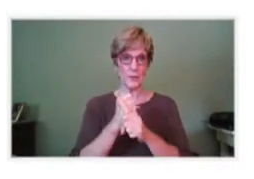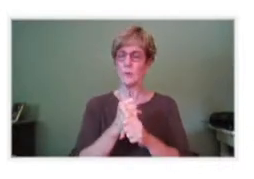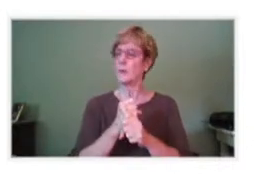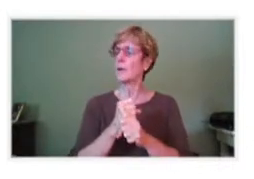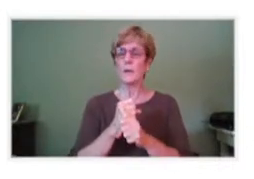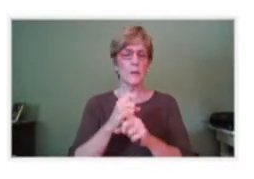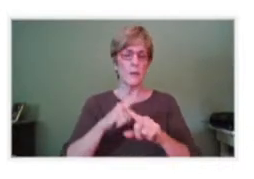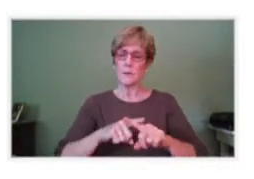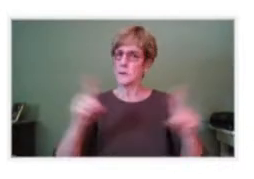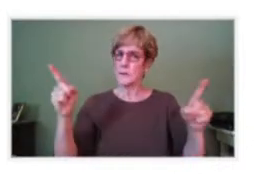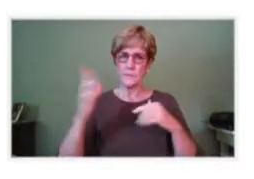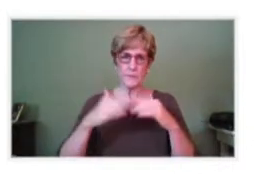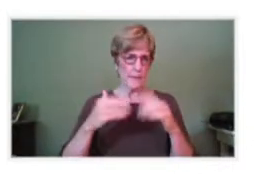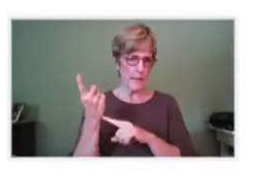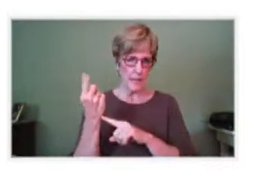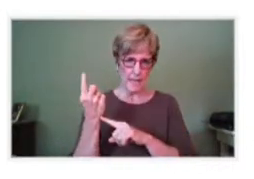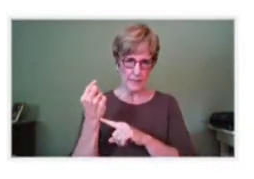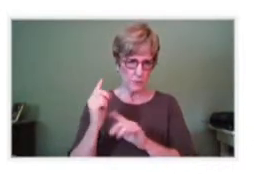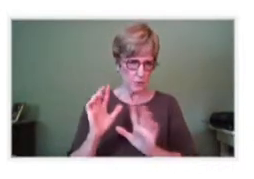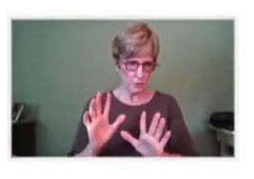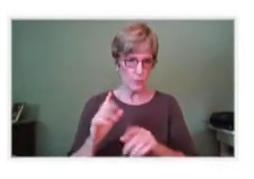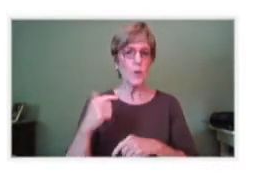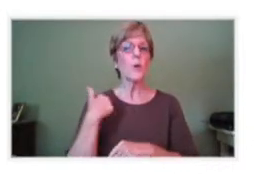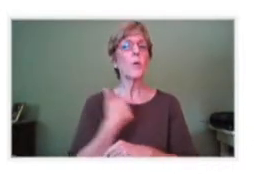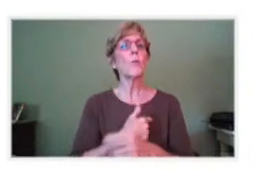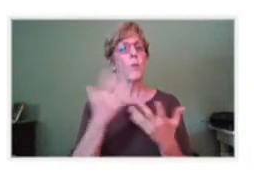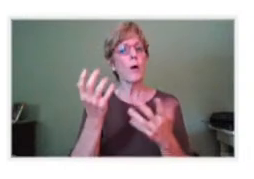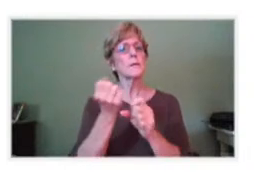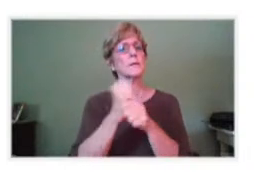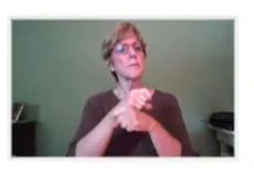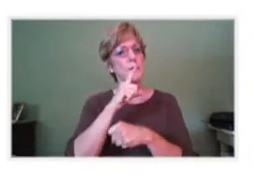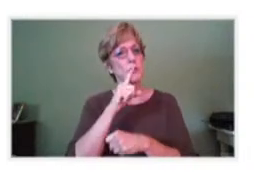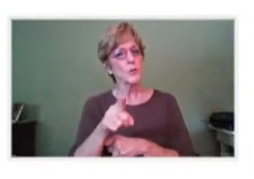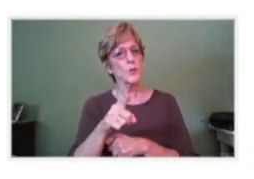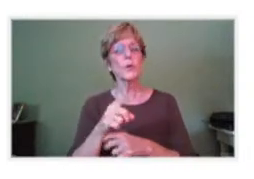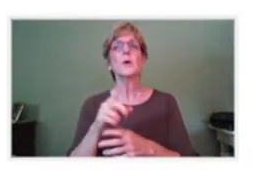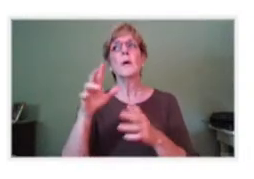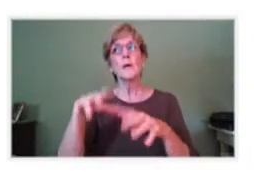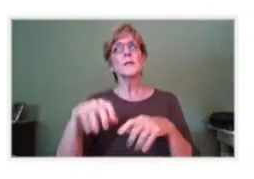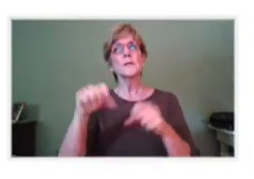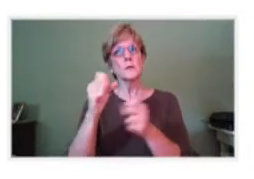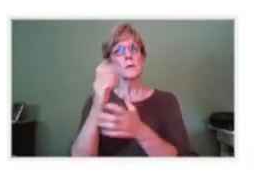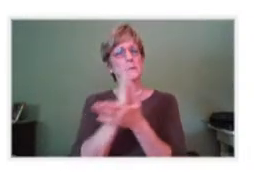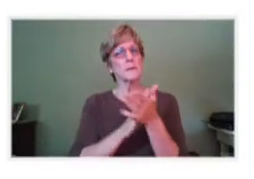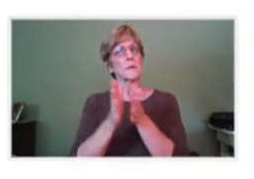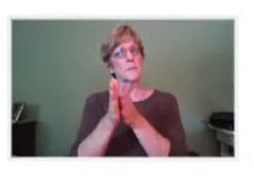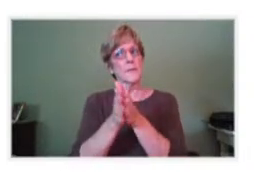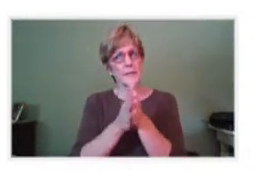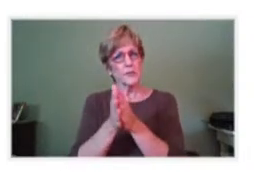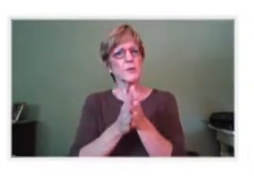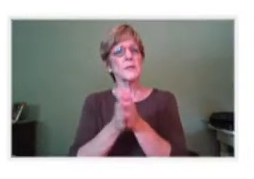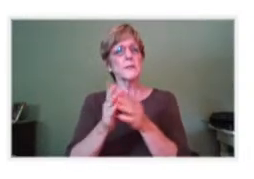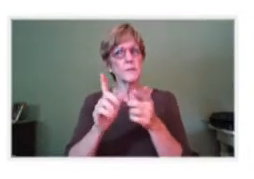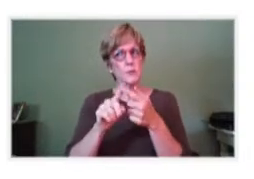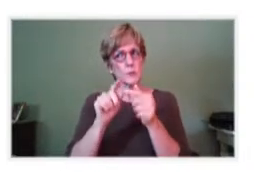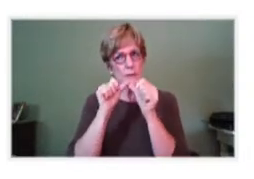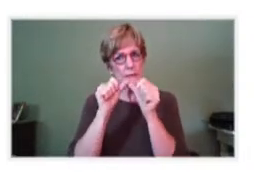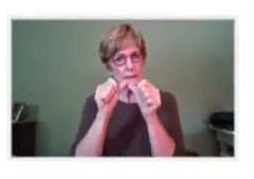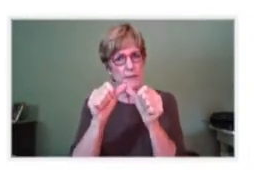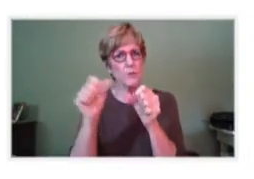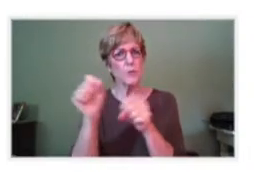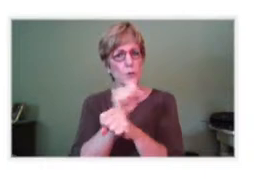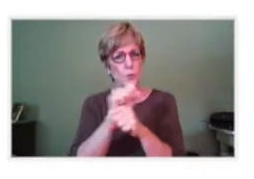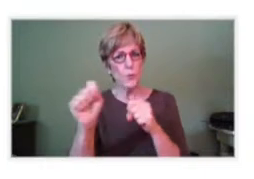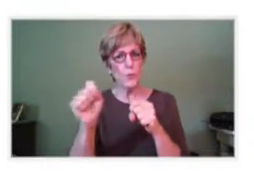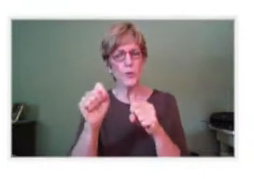to what we saw last year, we wanted to make sure that we took some initiative to continue the work that we saw at